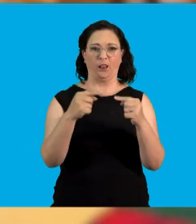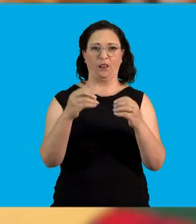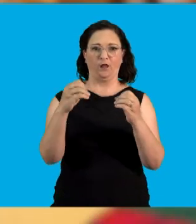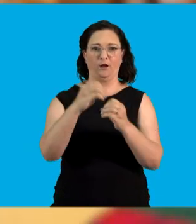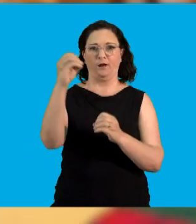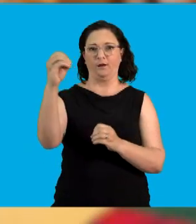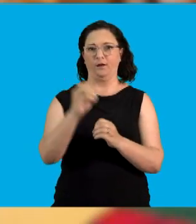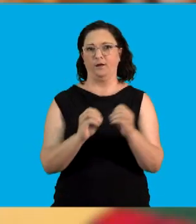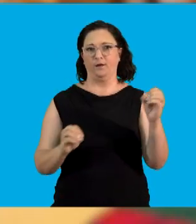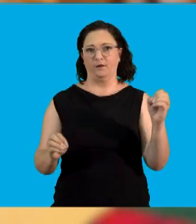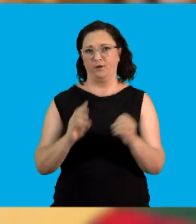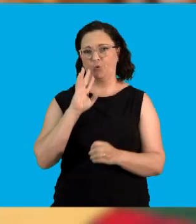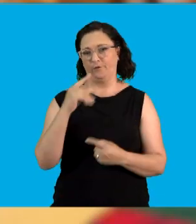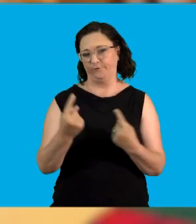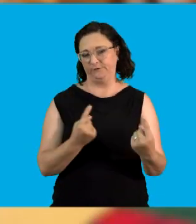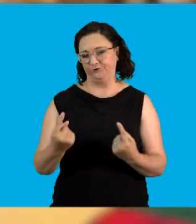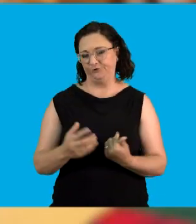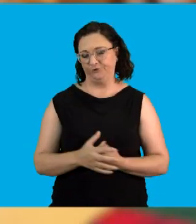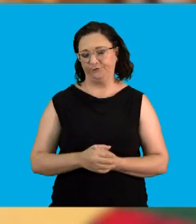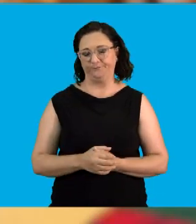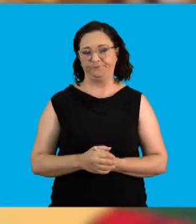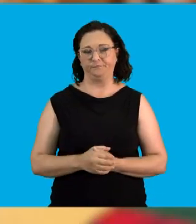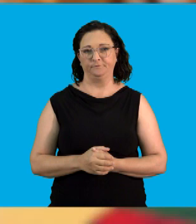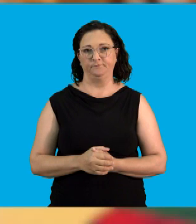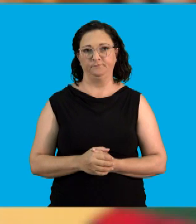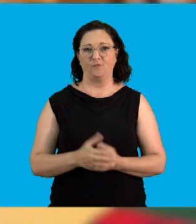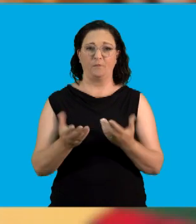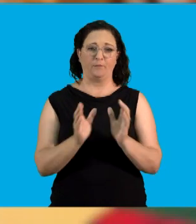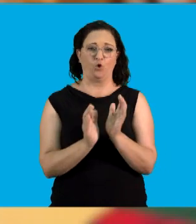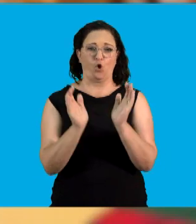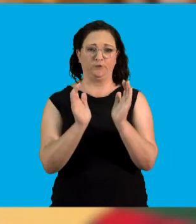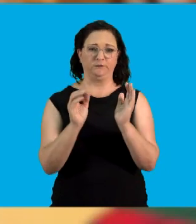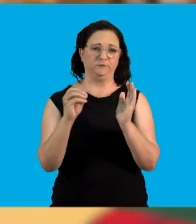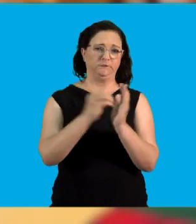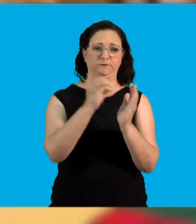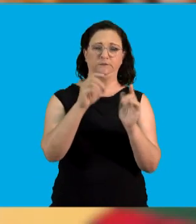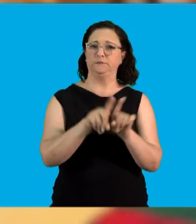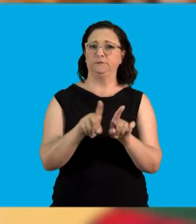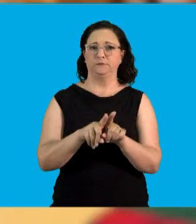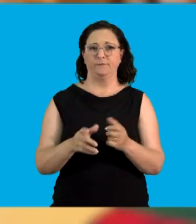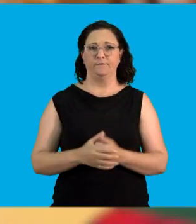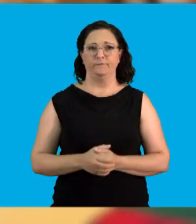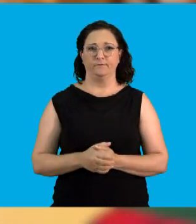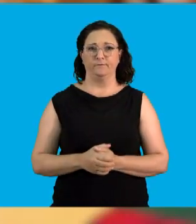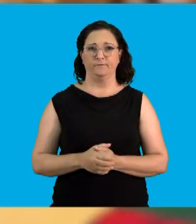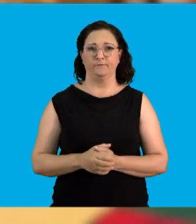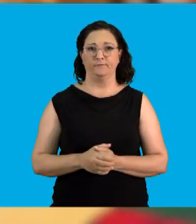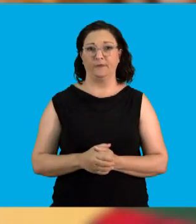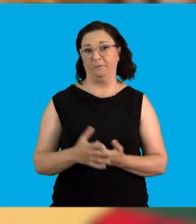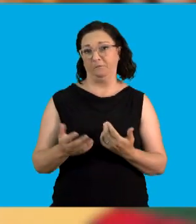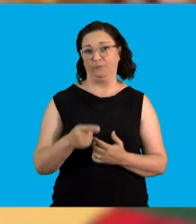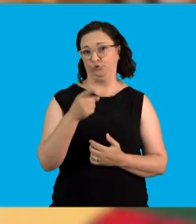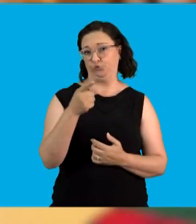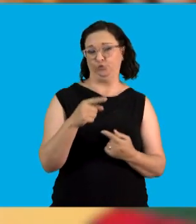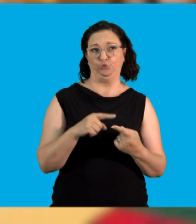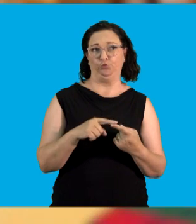other and also collide with the wall that is in that container, or the wall of the container. We can take you for an example, that you and your